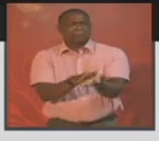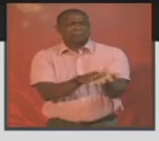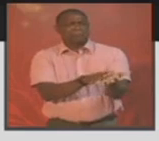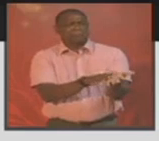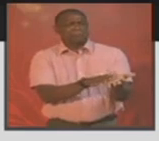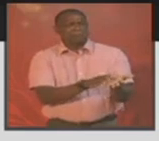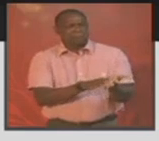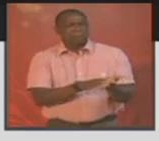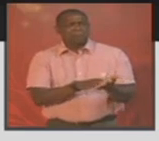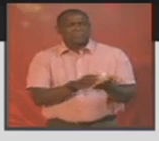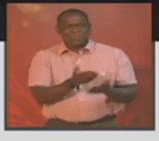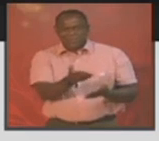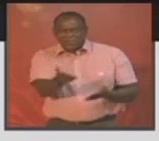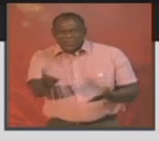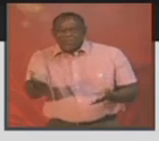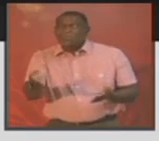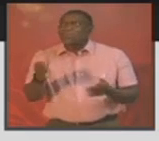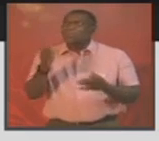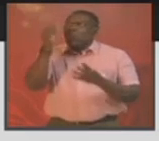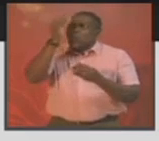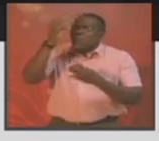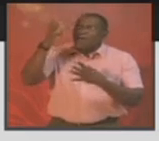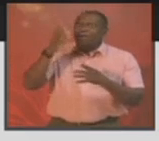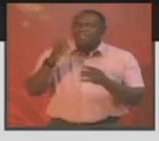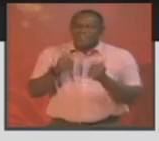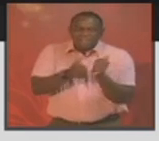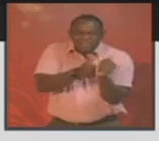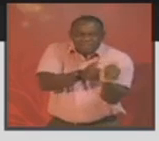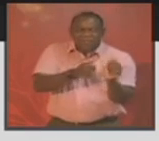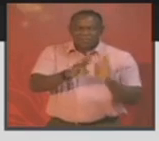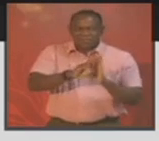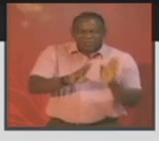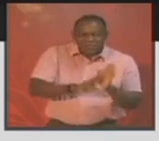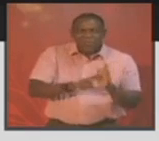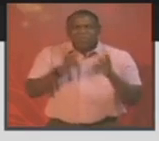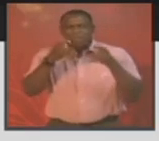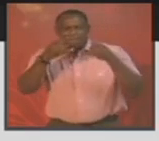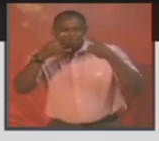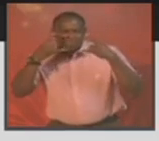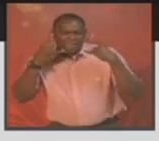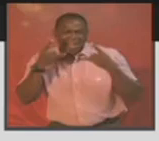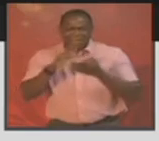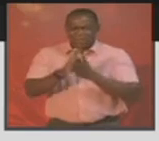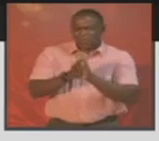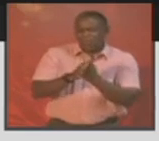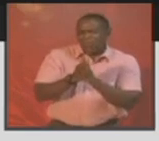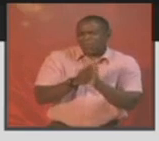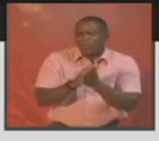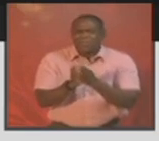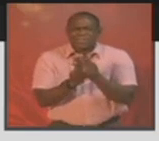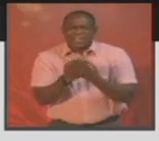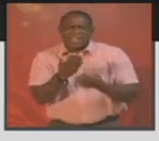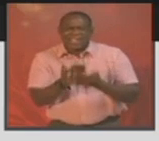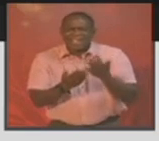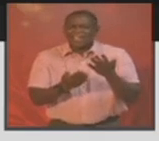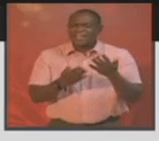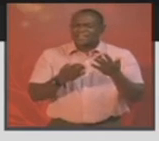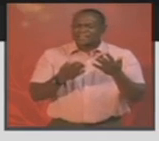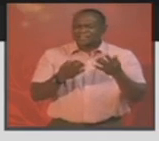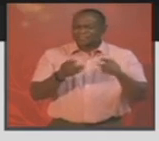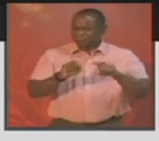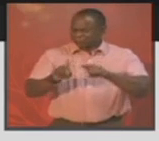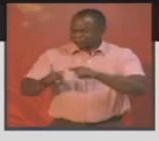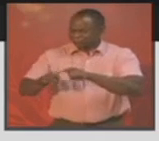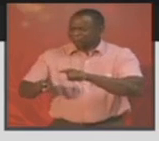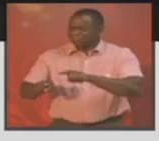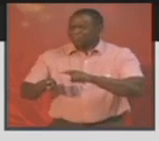taking all the precautions seriously, who have been doing all that needs to be done, even as they begin to move around to go to their class, to reduce